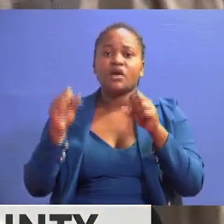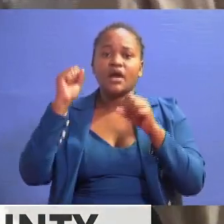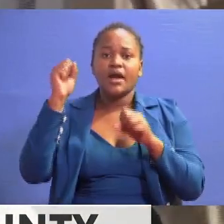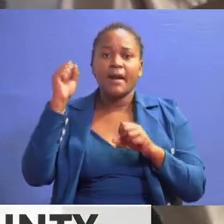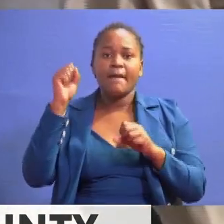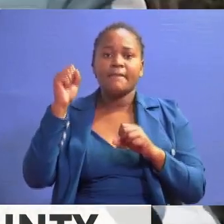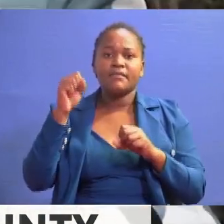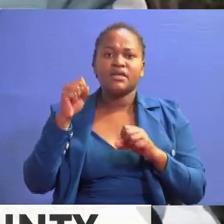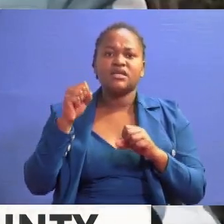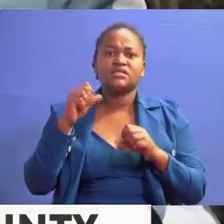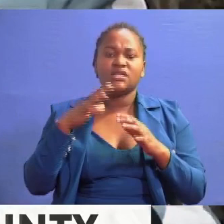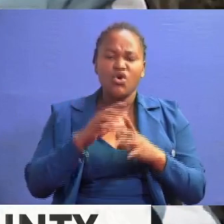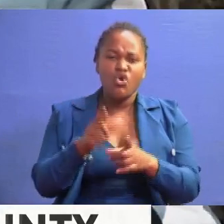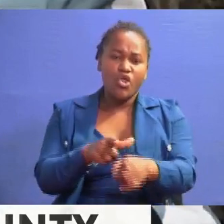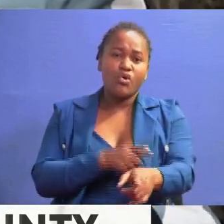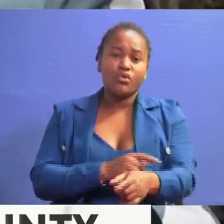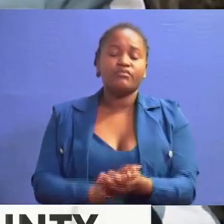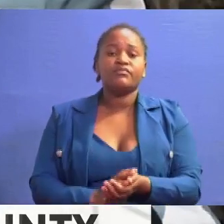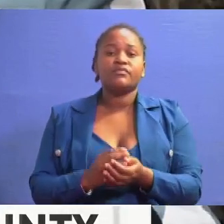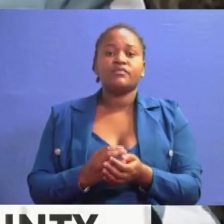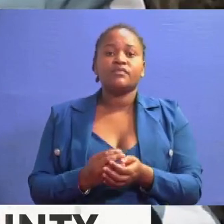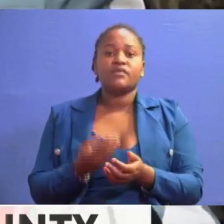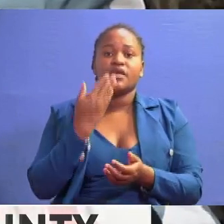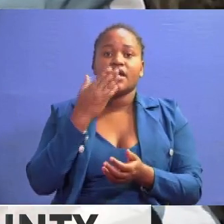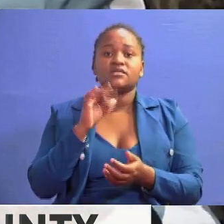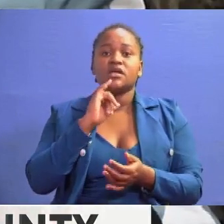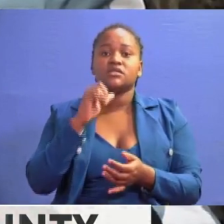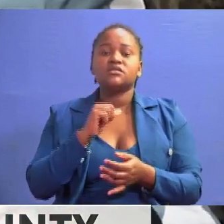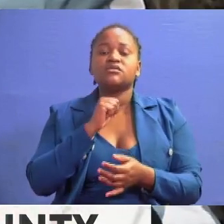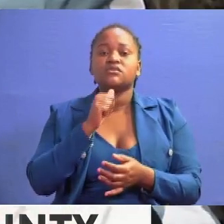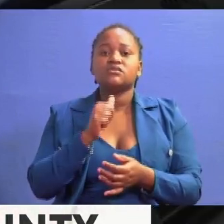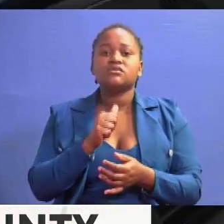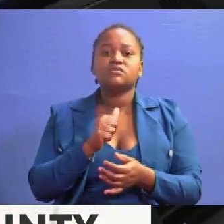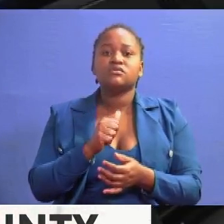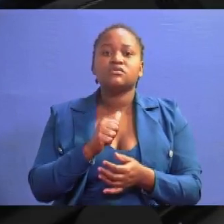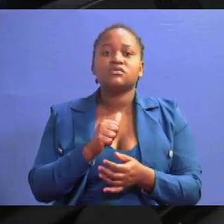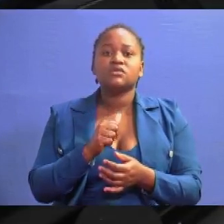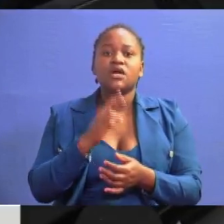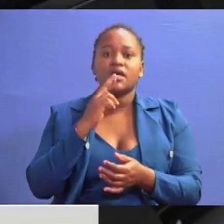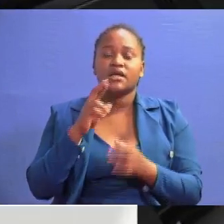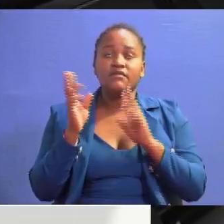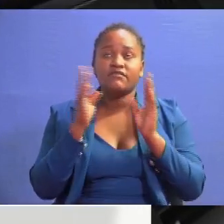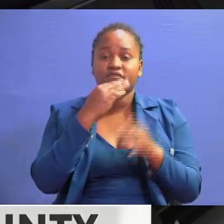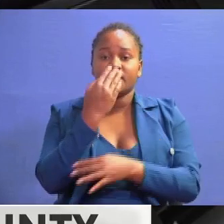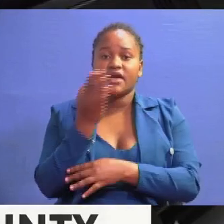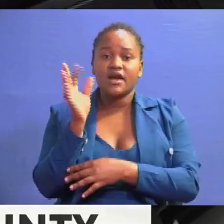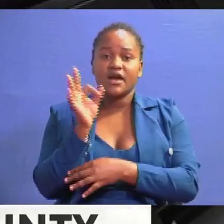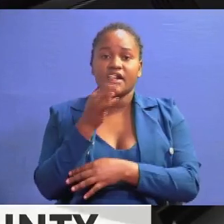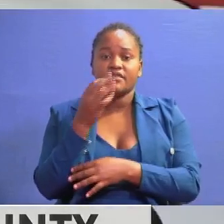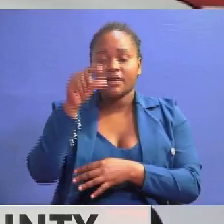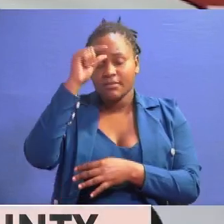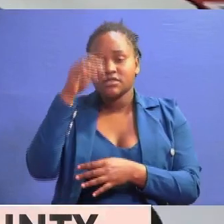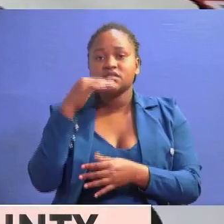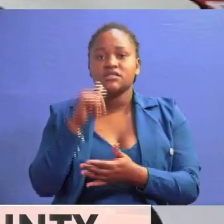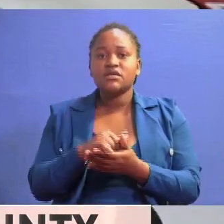lacks its usual hype. Uncertainty that may lead to low turnout is a red flag. Pakistan's caretaker government says elections